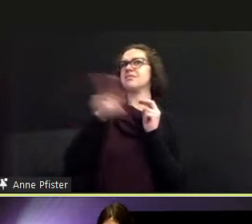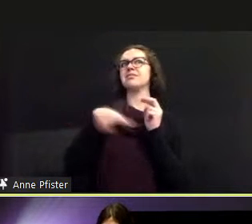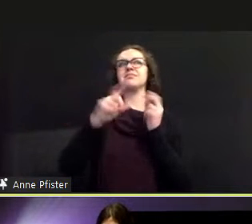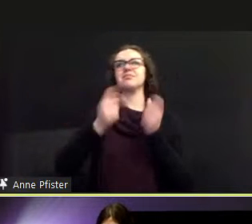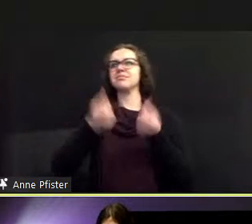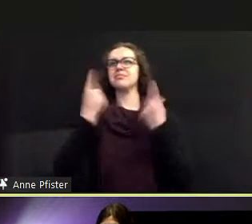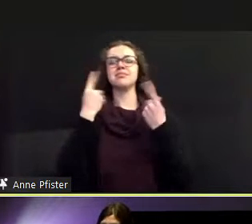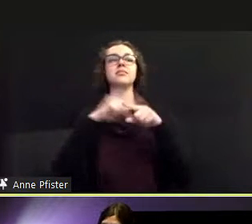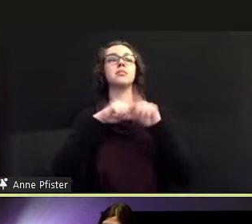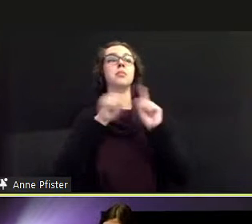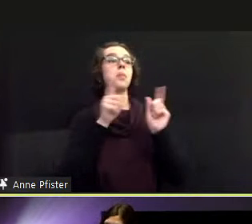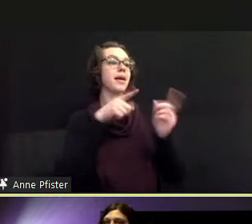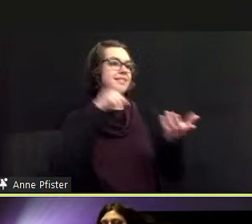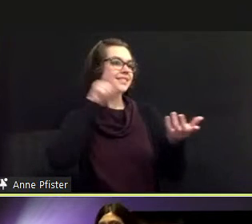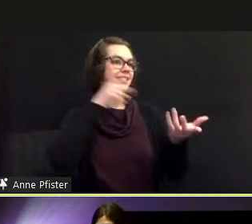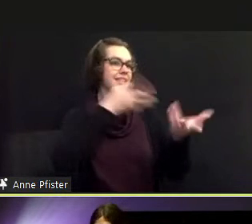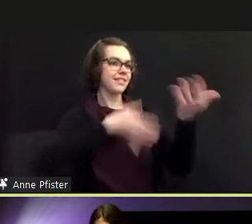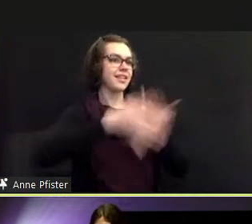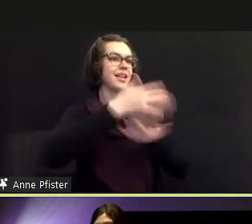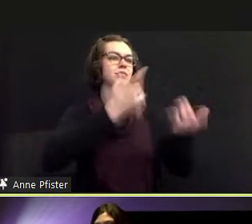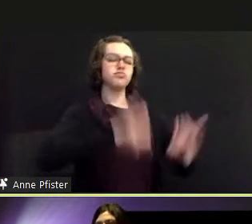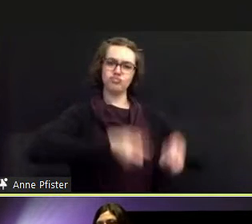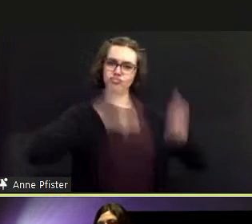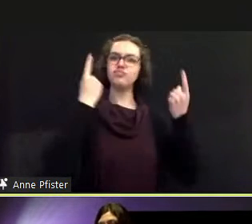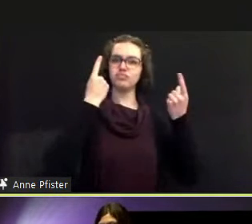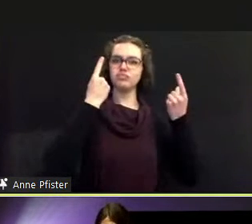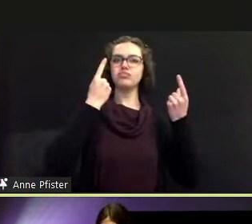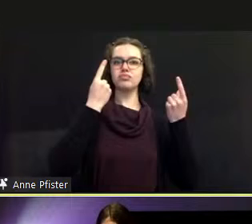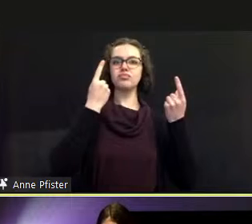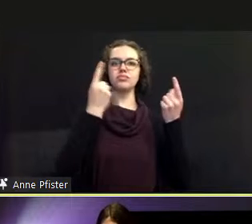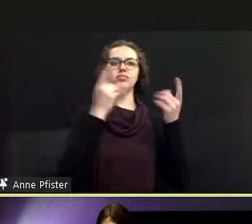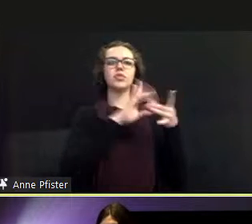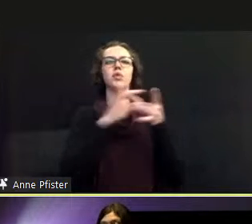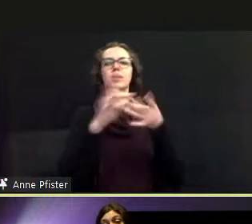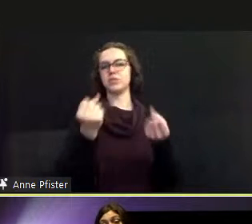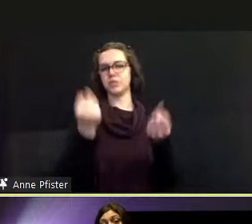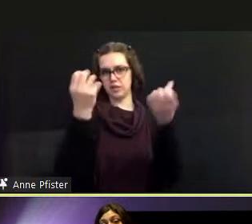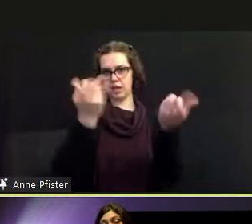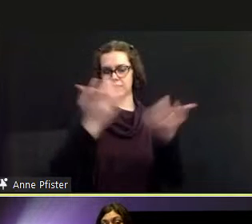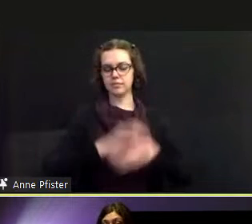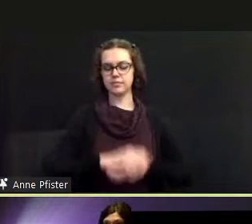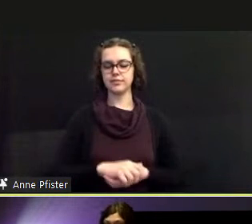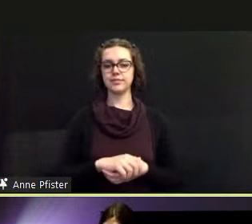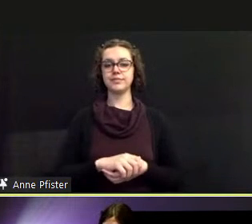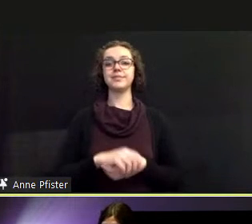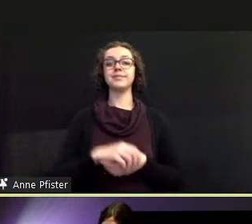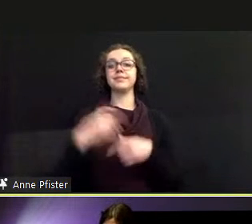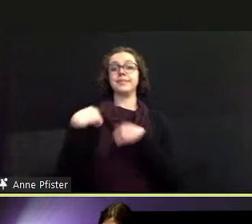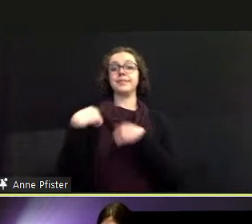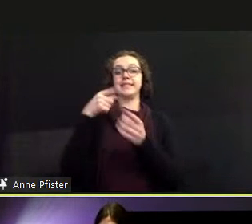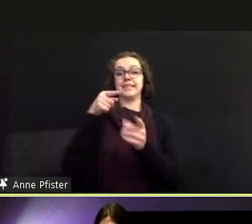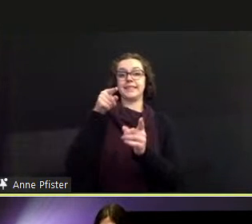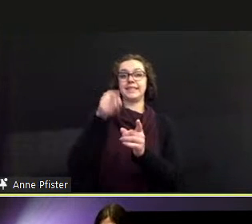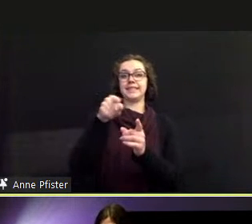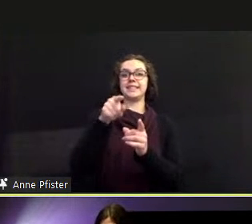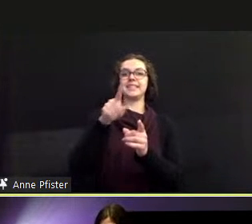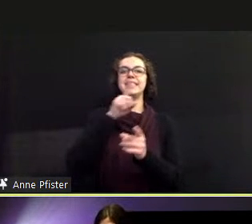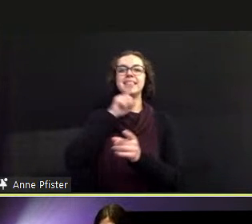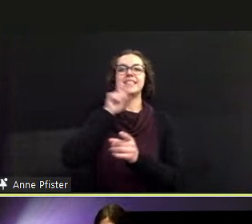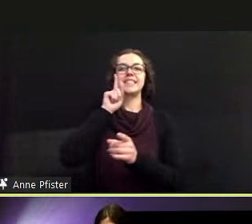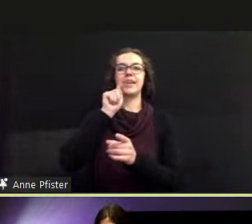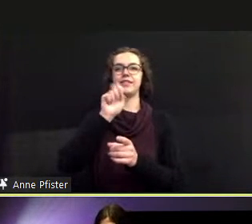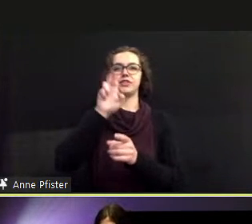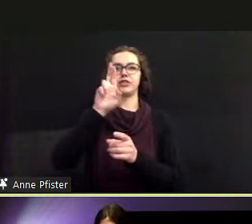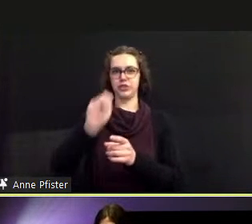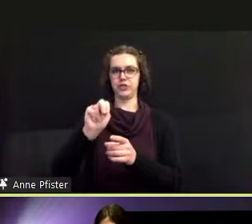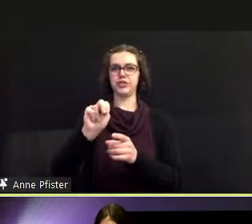major component of her, quote, conversion, as Bechter would put it, to sign language use. And since making this deaf turn, as Friedner would put it, Sherry has